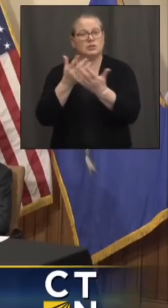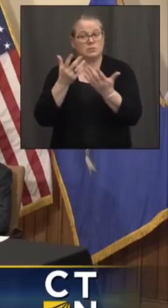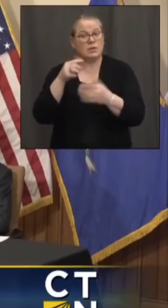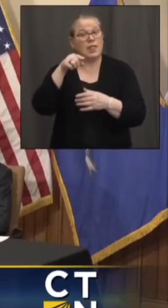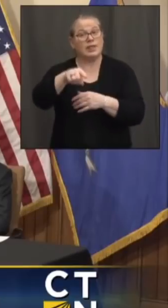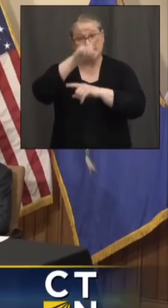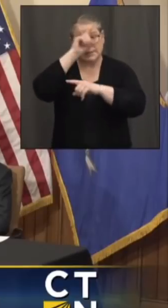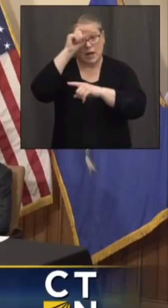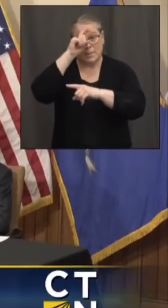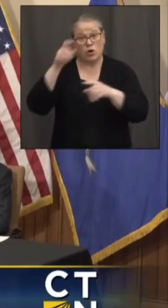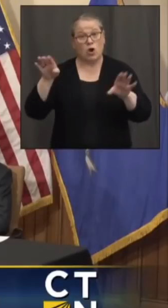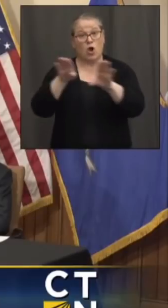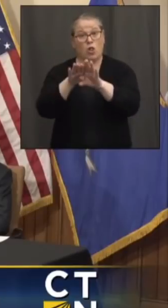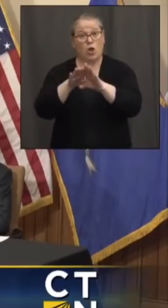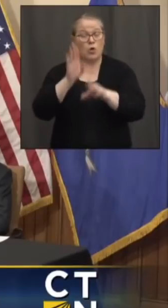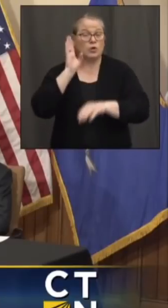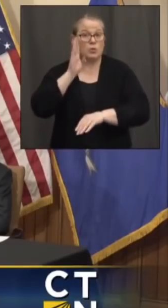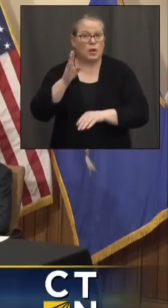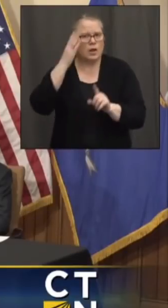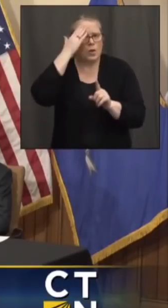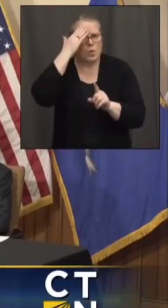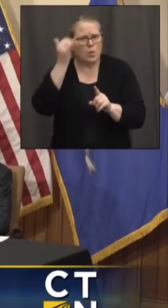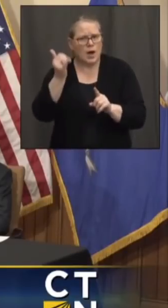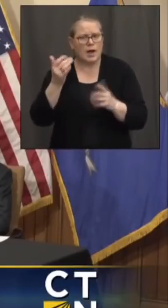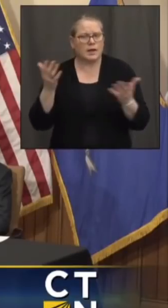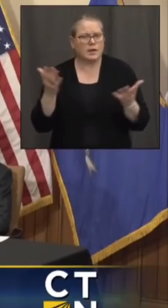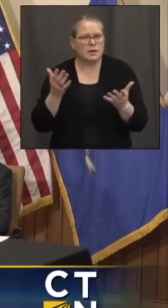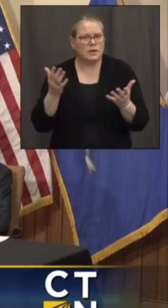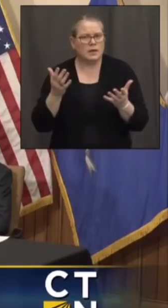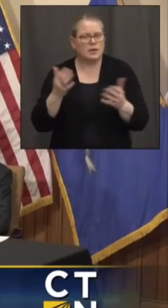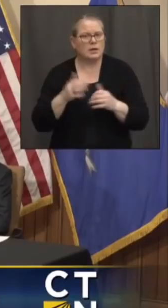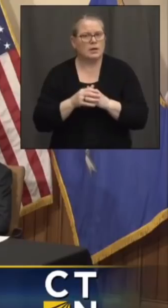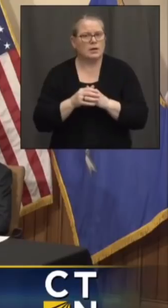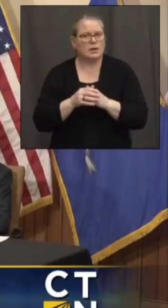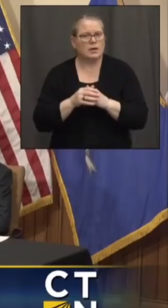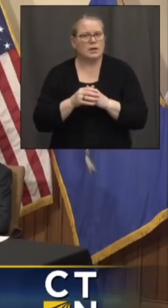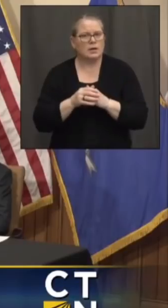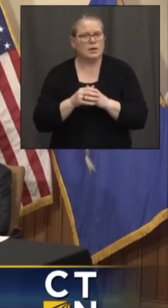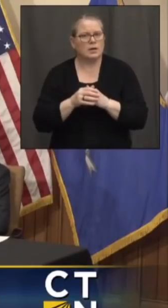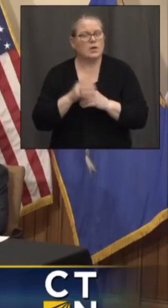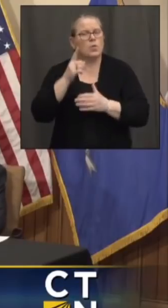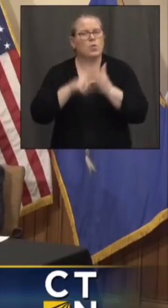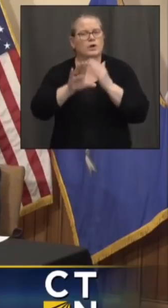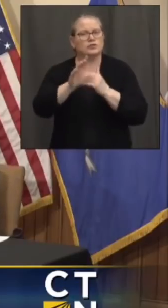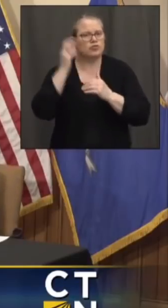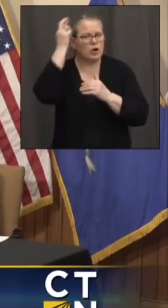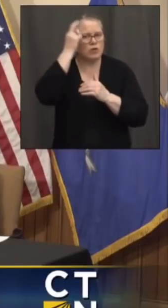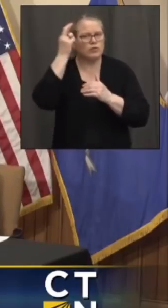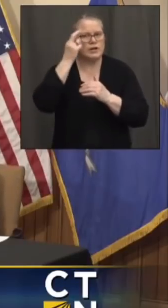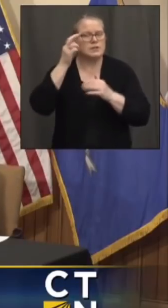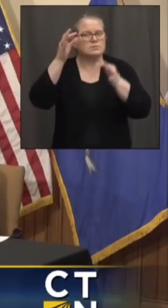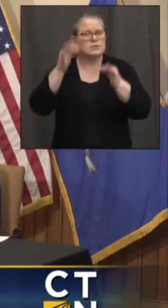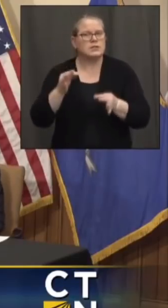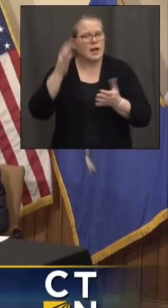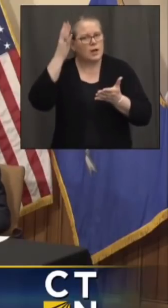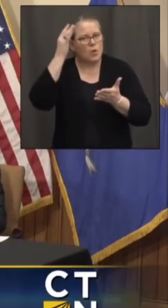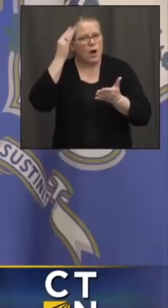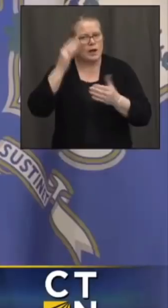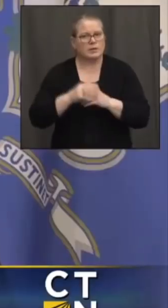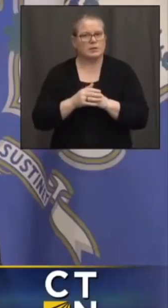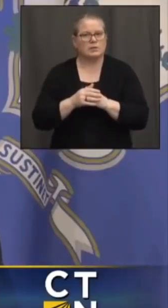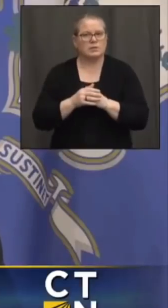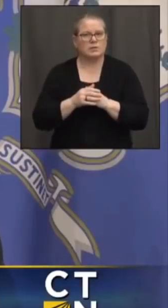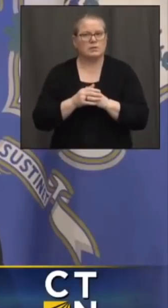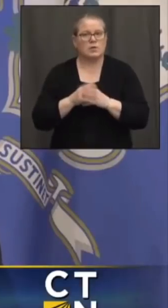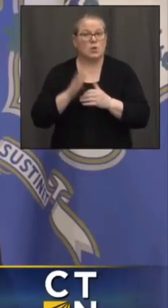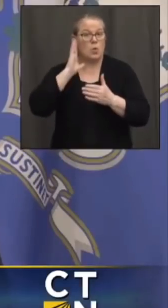Pandemic related? Will we need it again? Is it going to be mothballed? Kind of your ideas, thoughts behind it? I think we're closing it. I don't